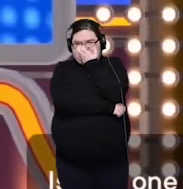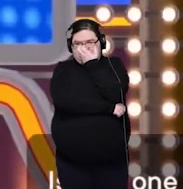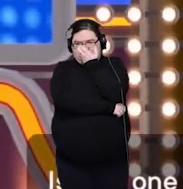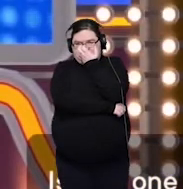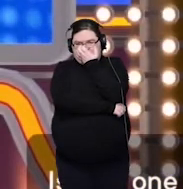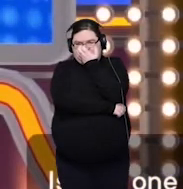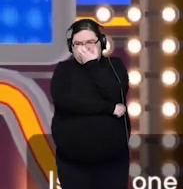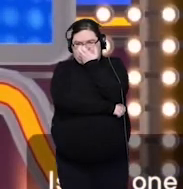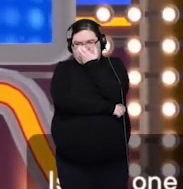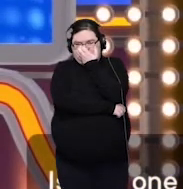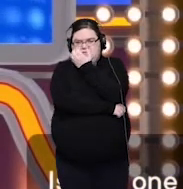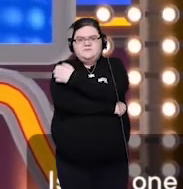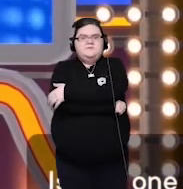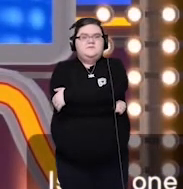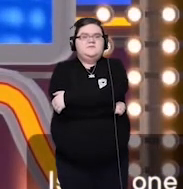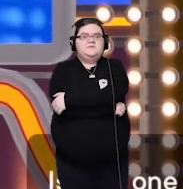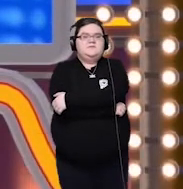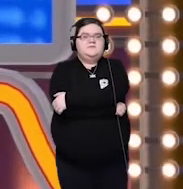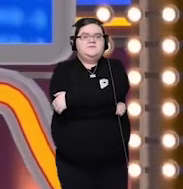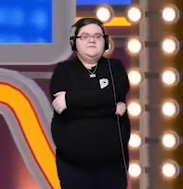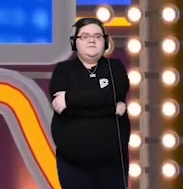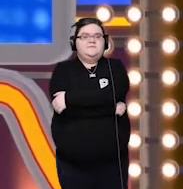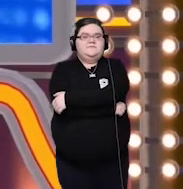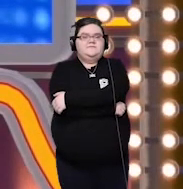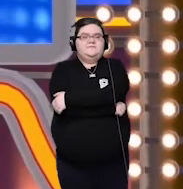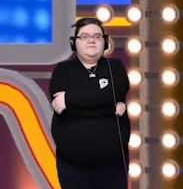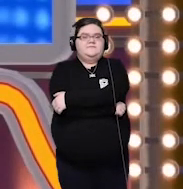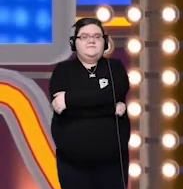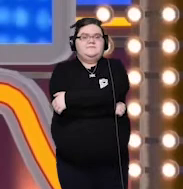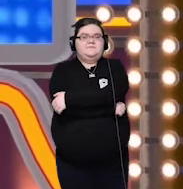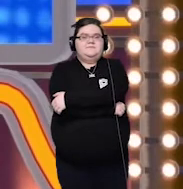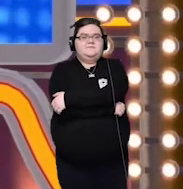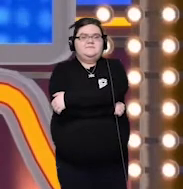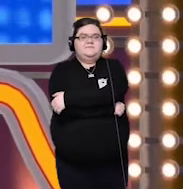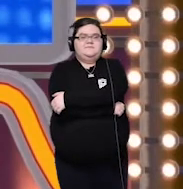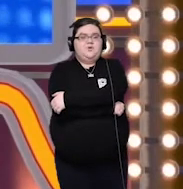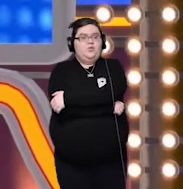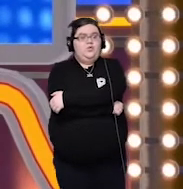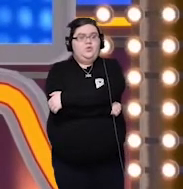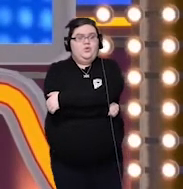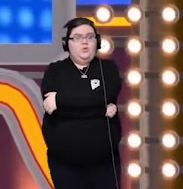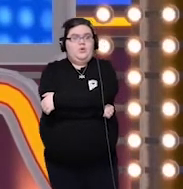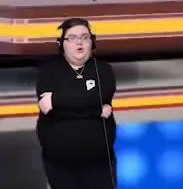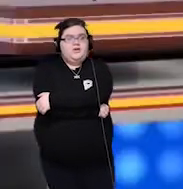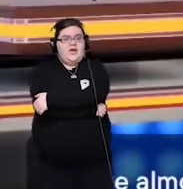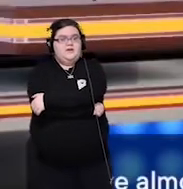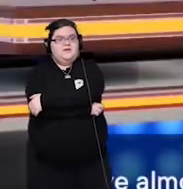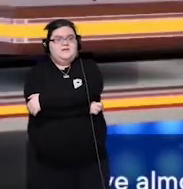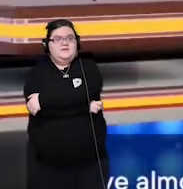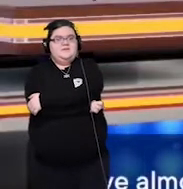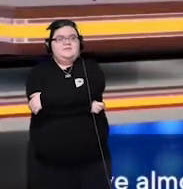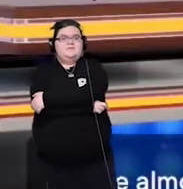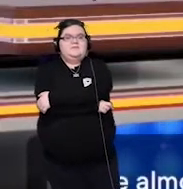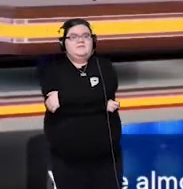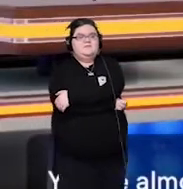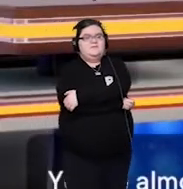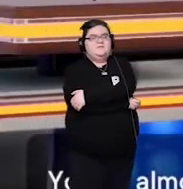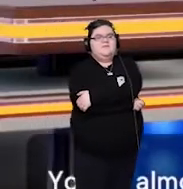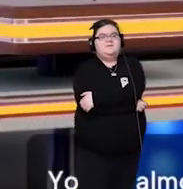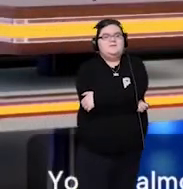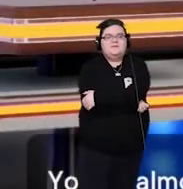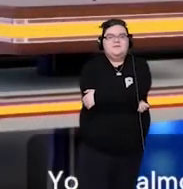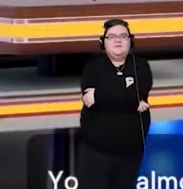still looking for? Come on. Probably not, but. Bathroom. Yes! Ooh! Oh! Okay. Right, we're going clean.